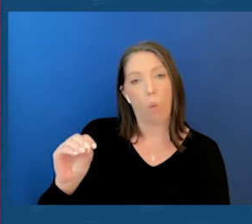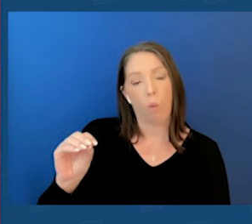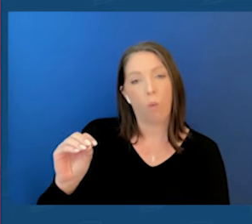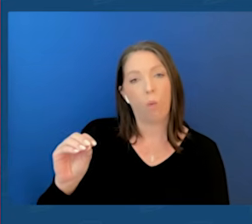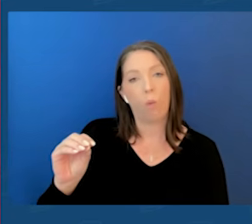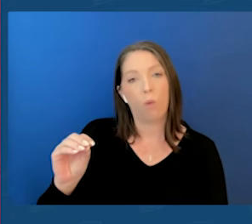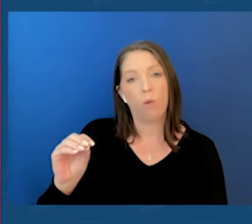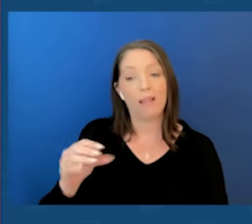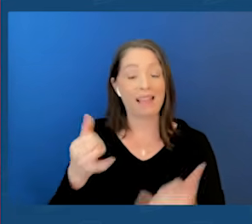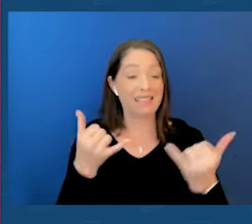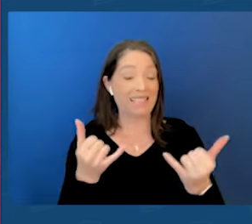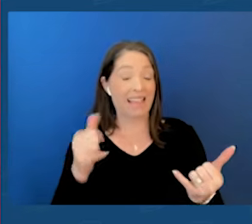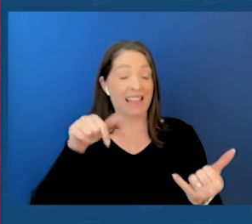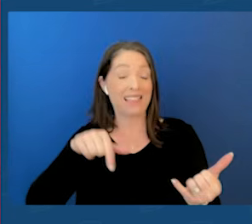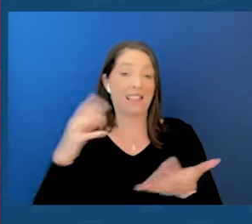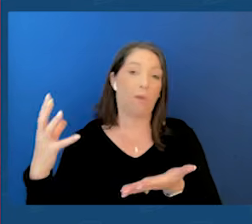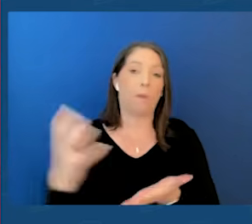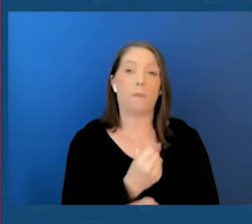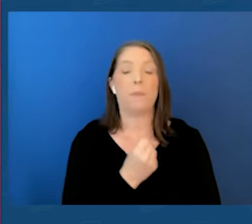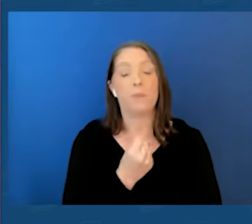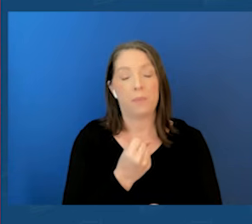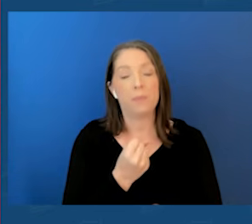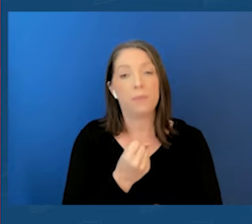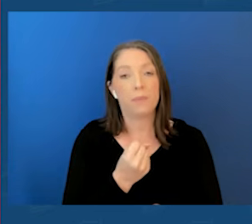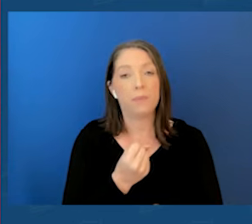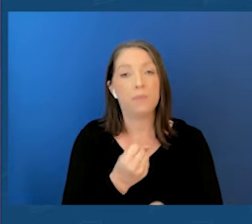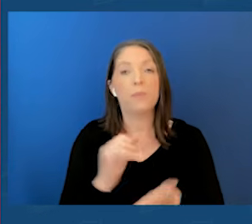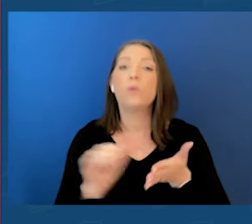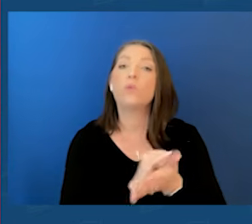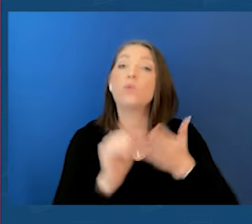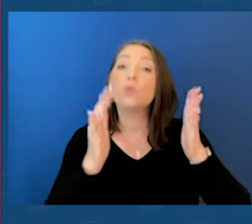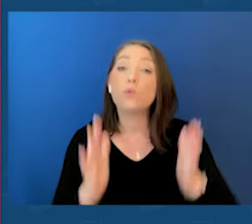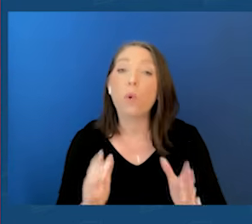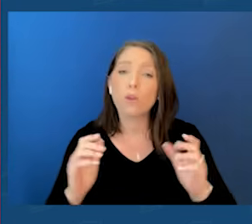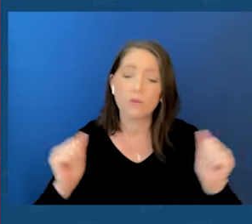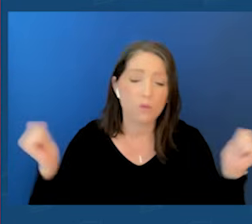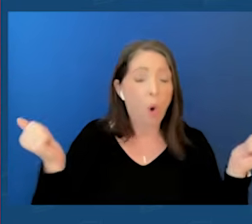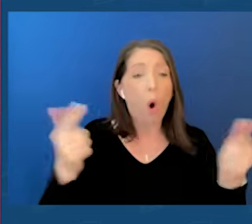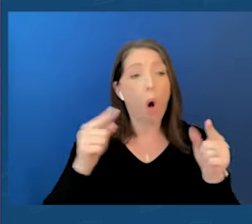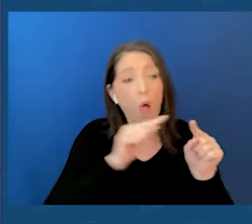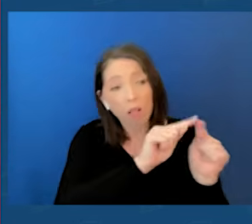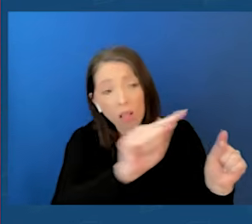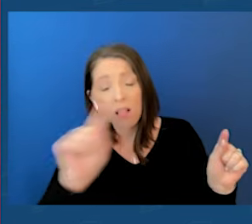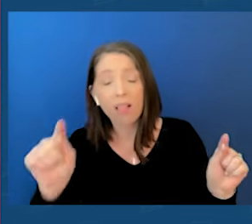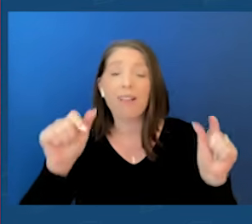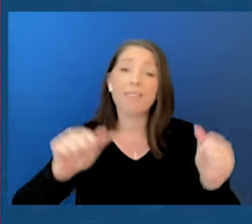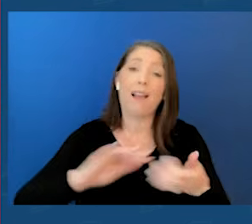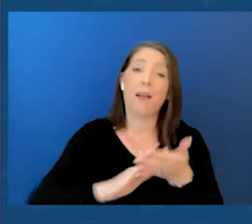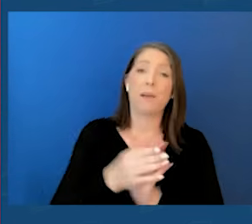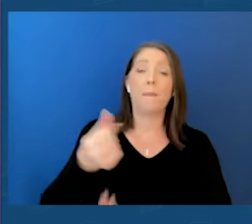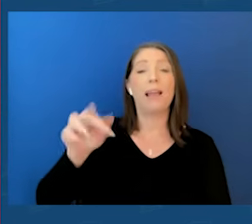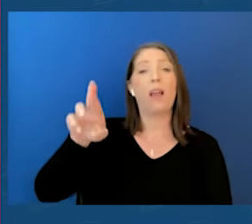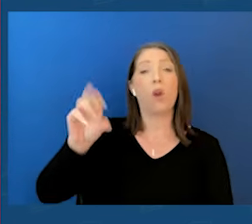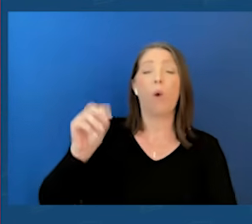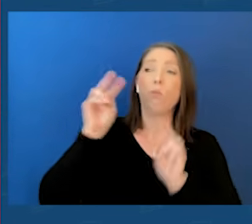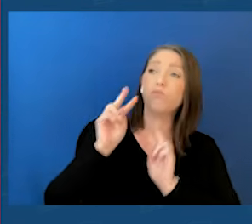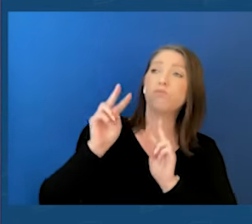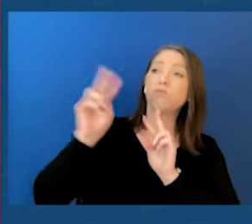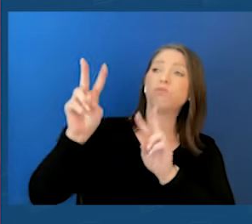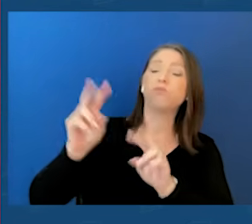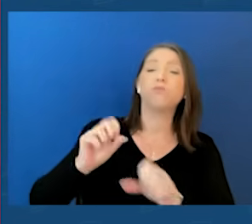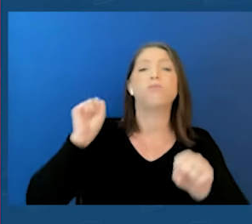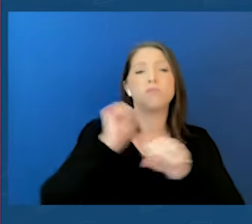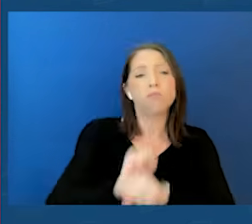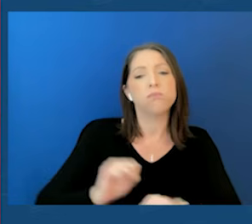our opportunity. New Yorkers, all of us, can be the heroes and do the hard work of acknowledging the